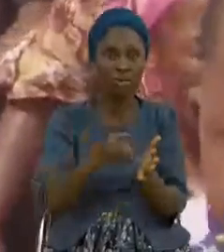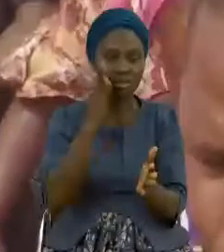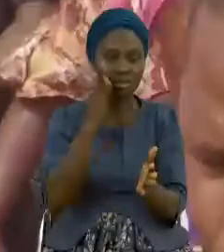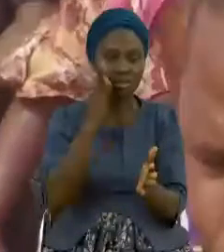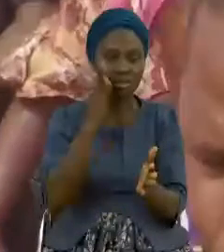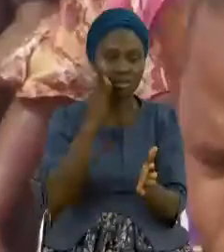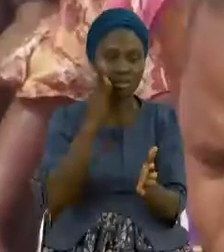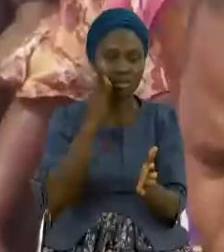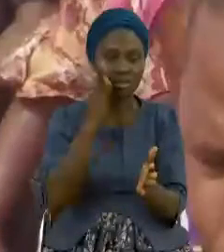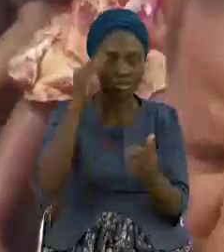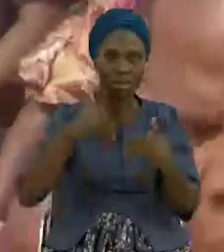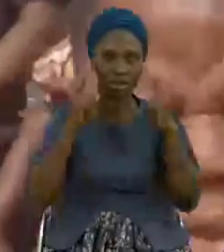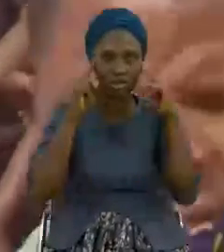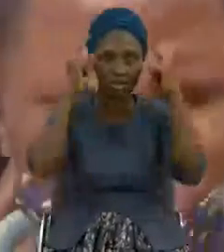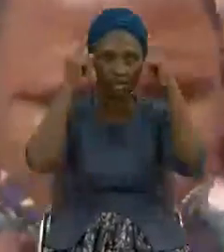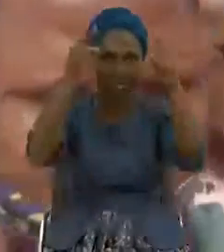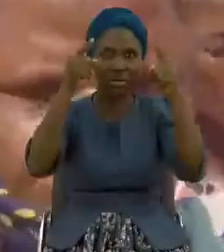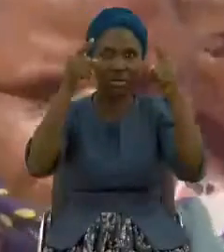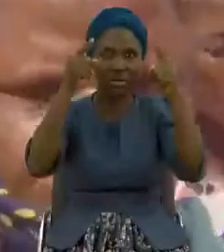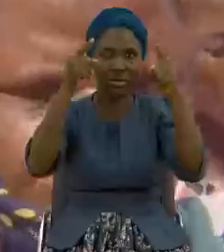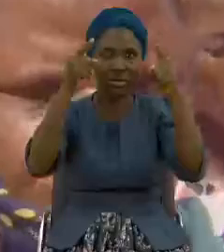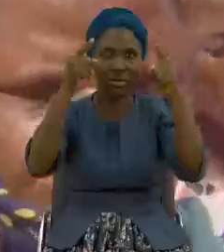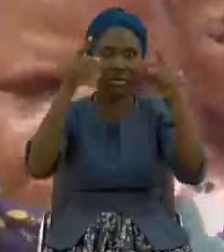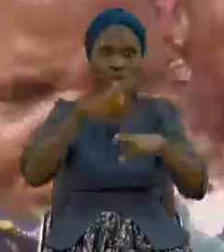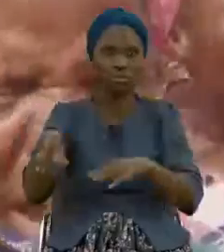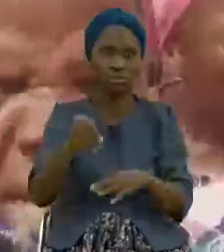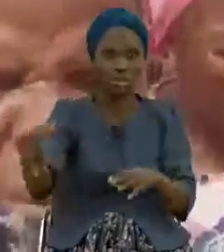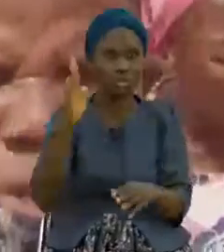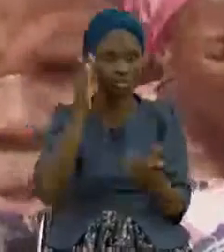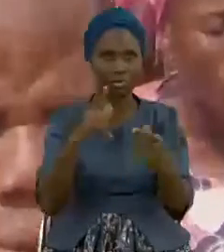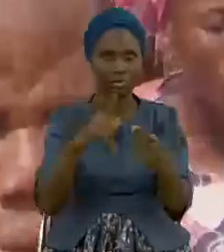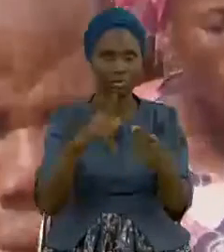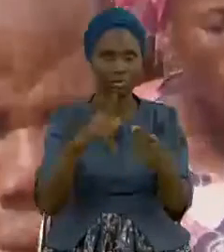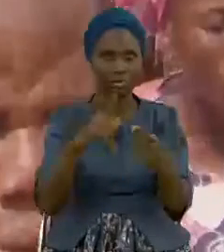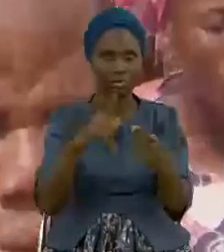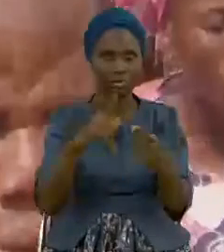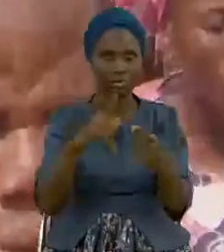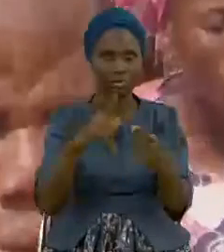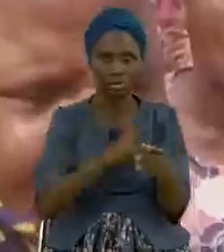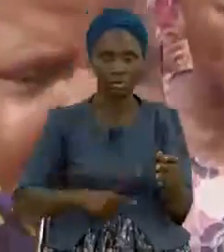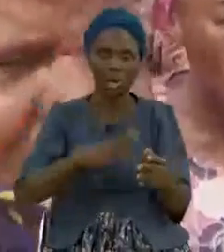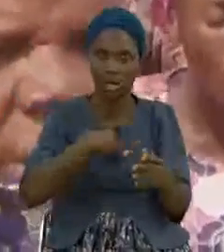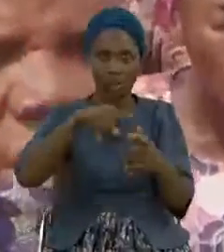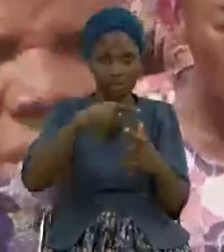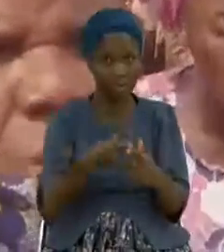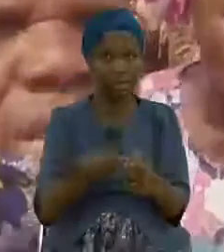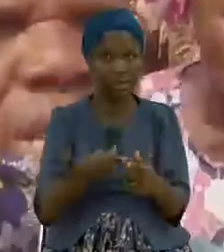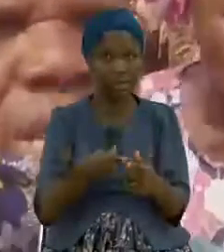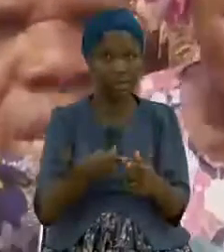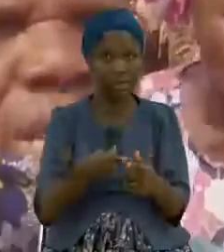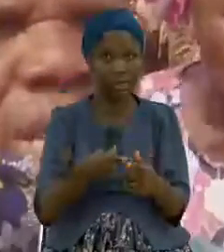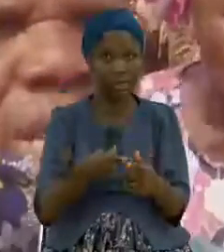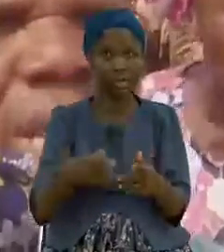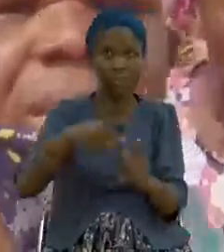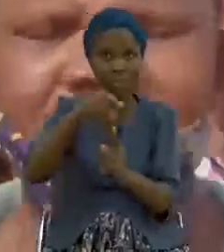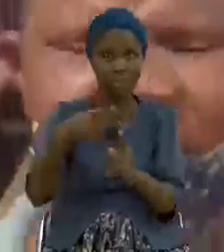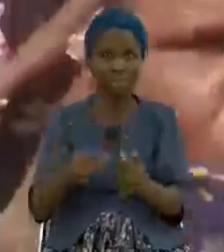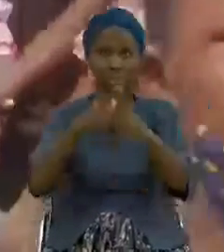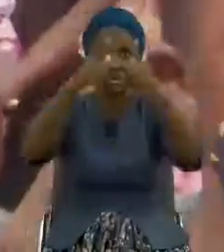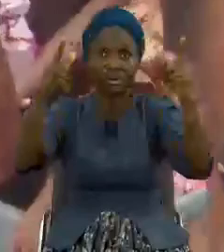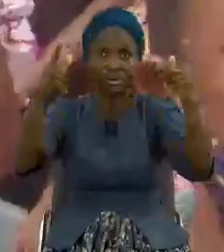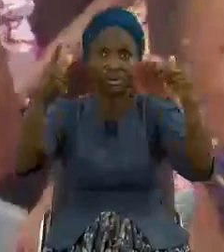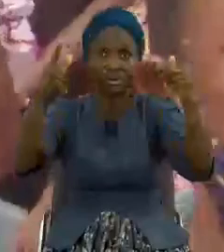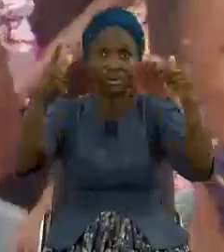the Lord. And then when the great mystery will happen, behold,